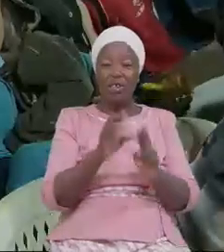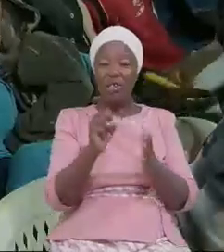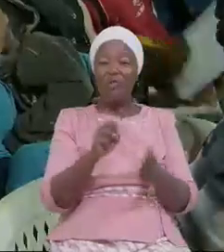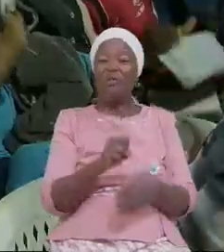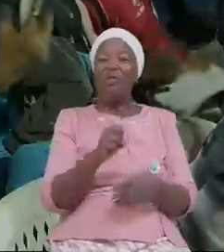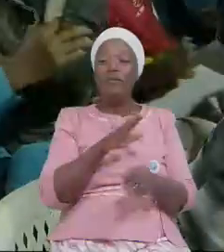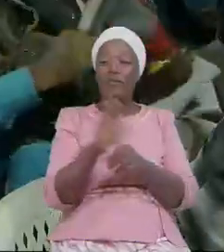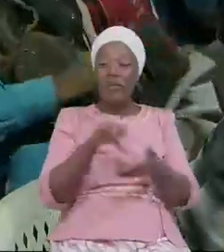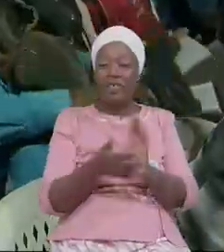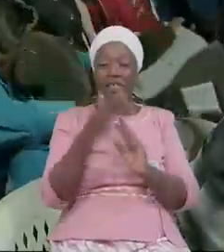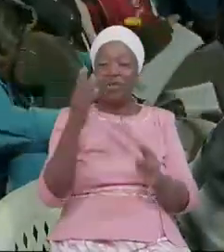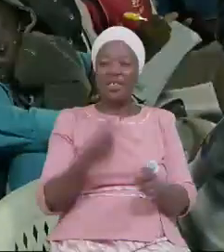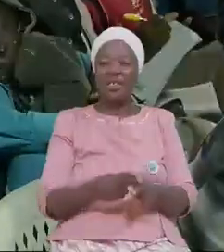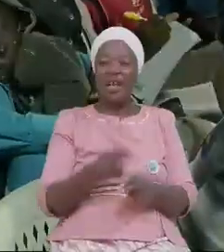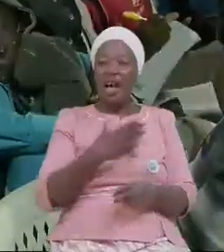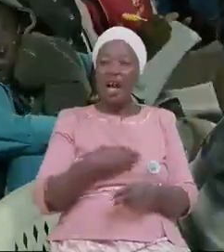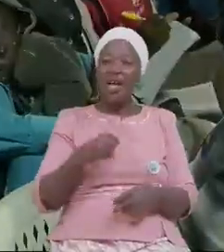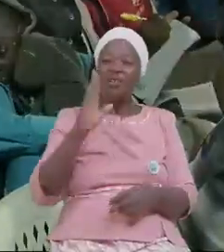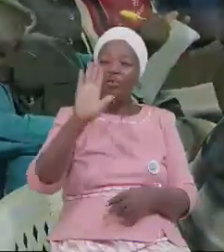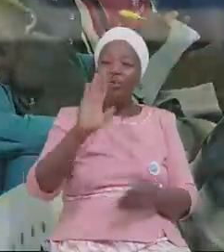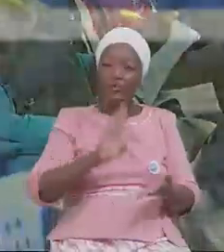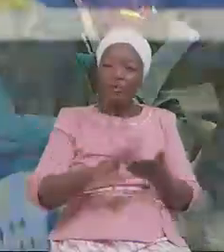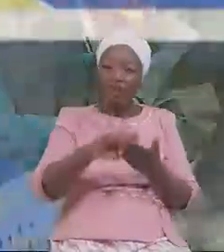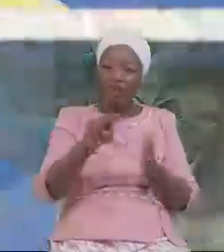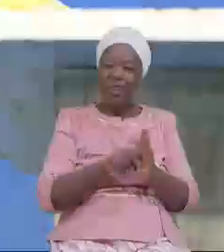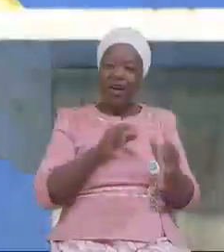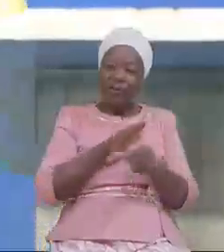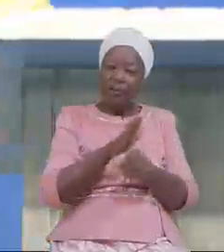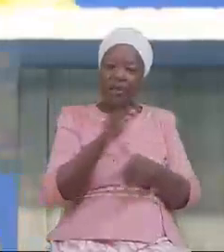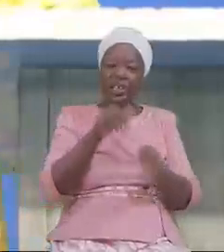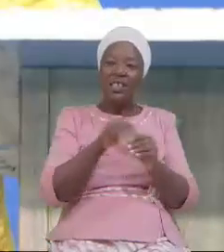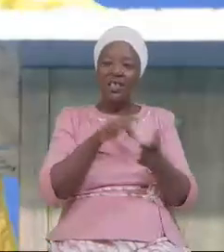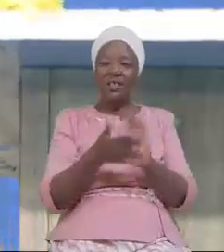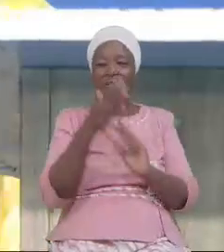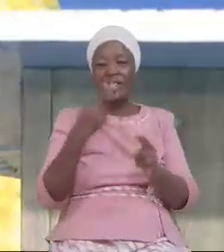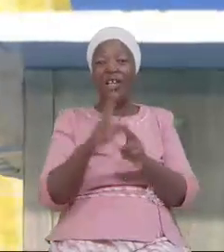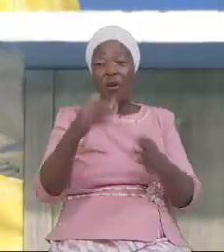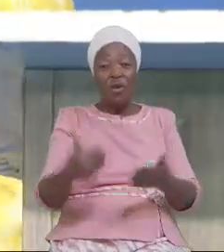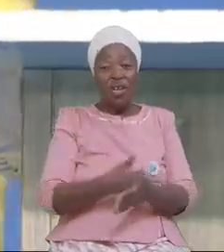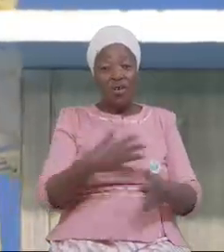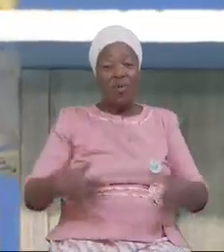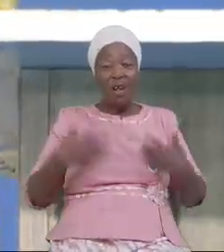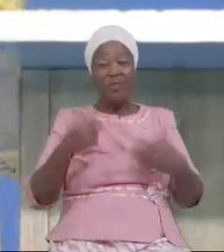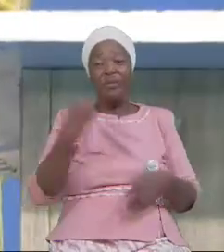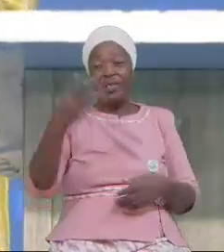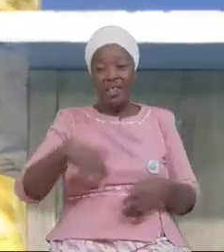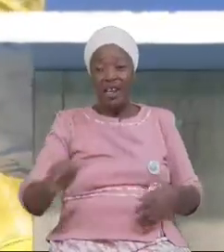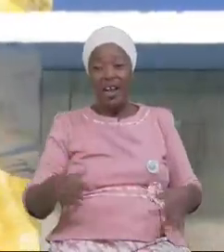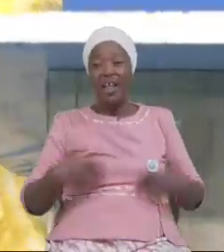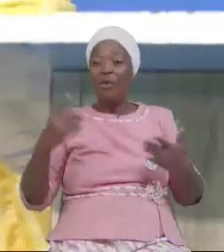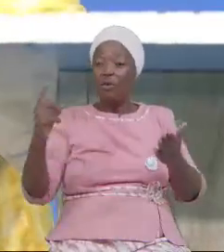fulfilled. And your forgiveness fulfilled. Your new life, eternal life. Once